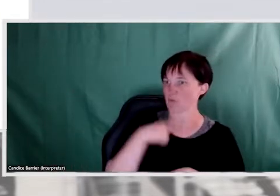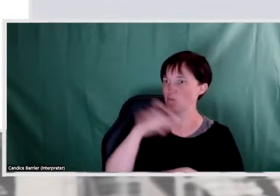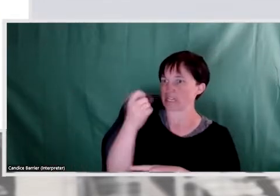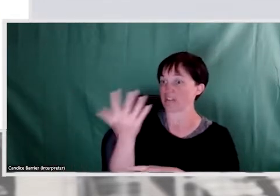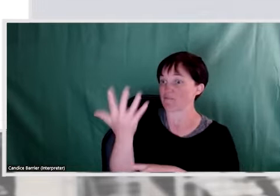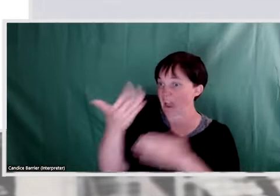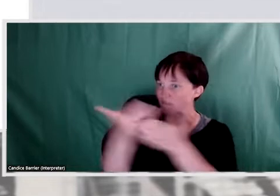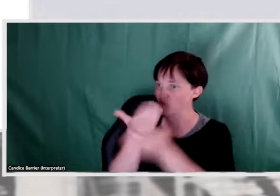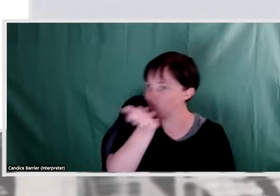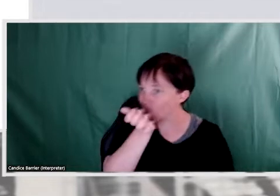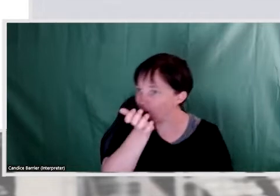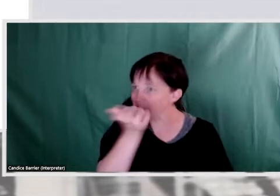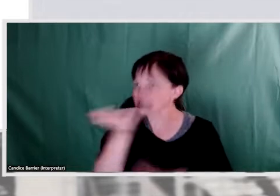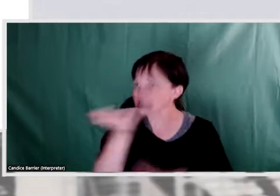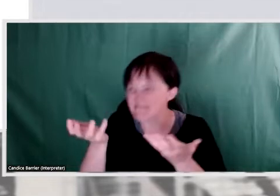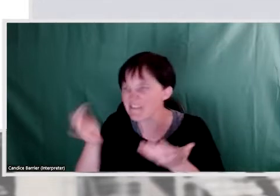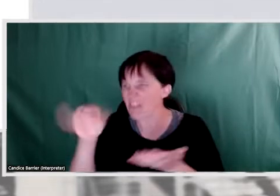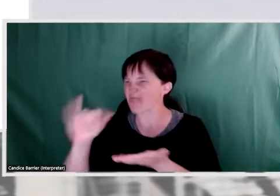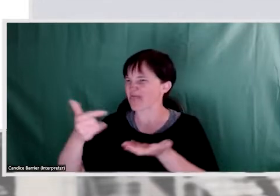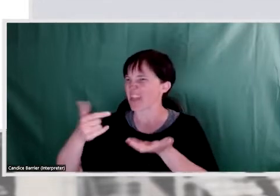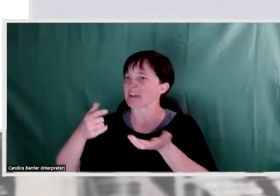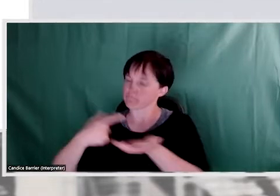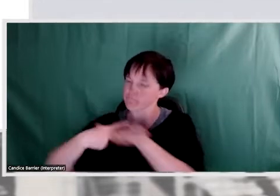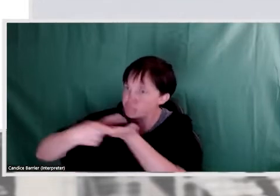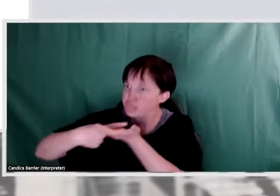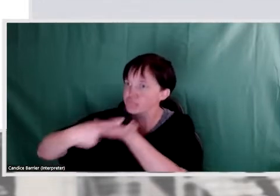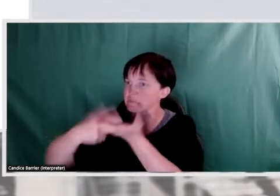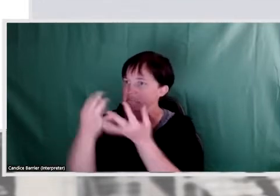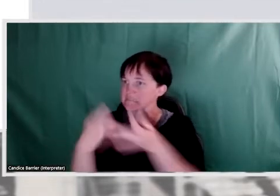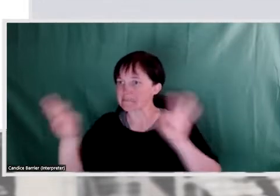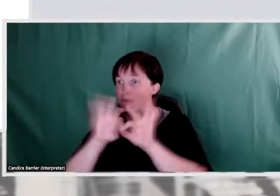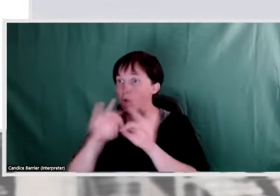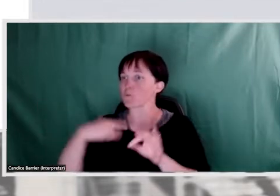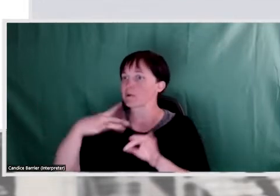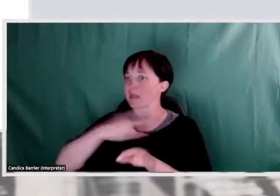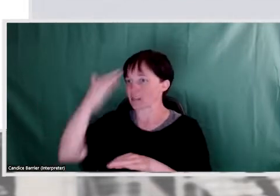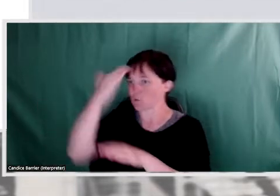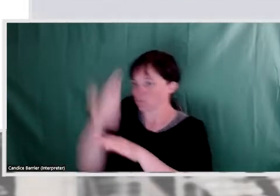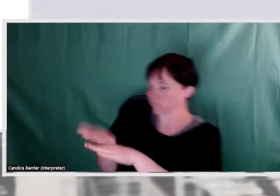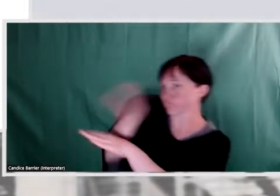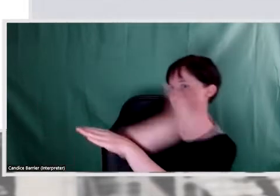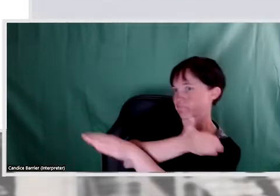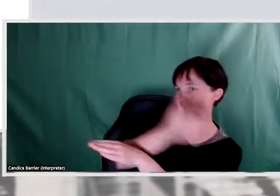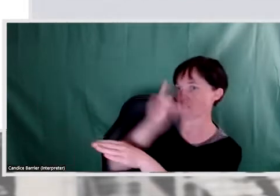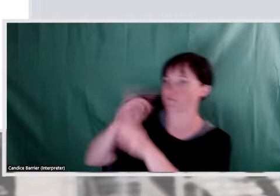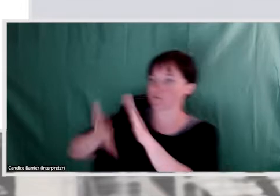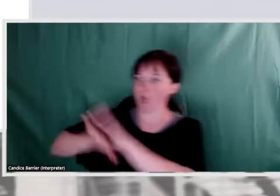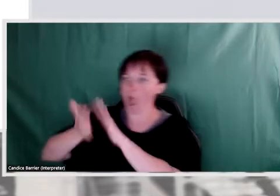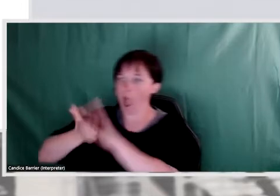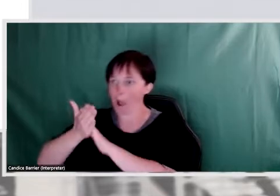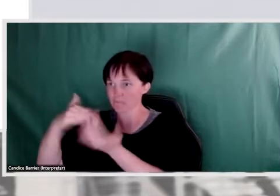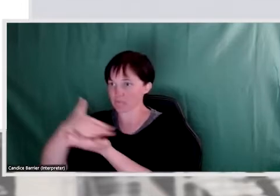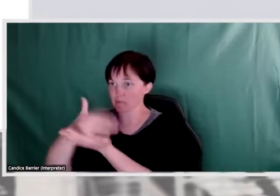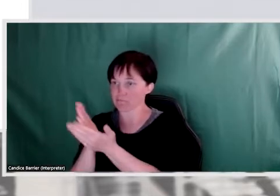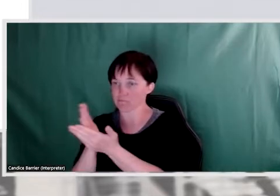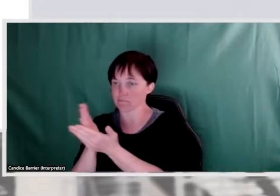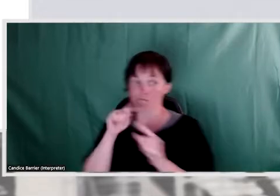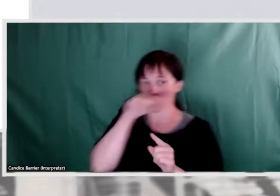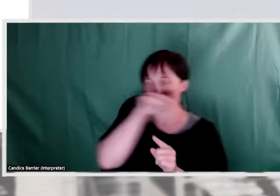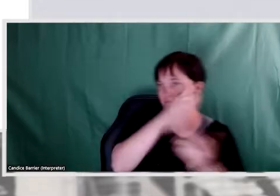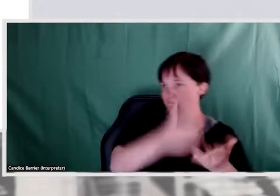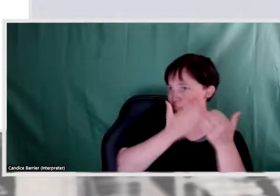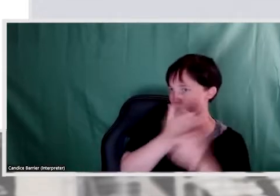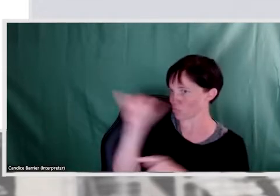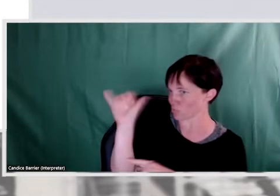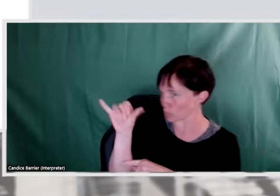trucks. So those kind of conversations are important, but we like to know ahead of time what the operating budget impact is going to be through the capital budget proposal as well.